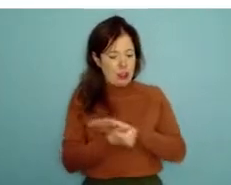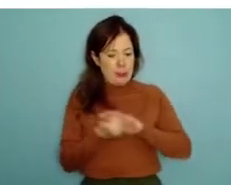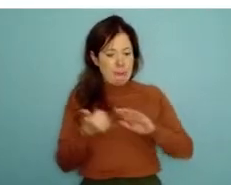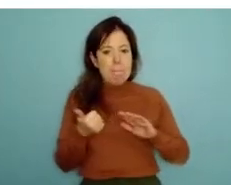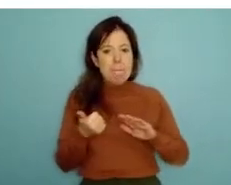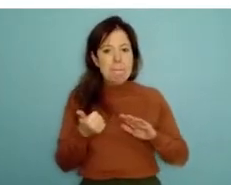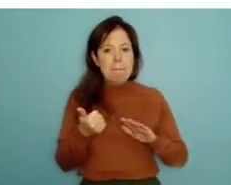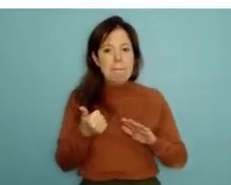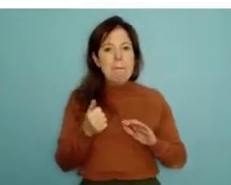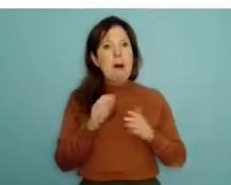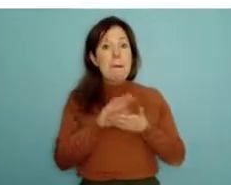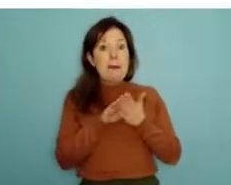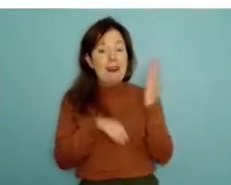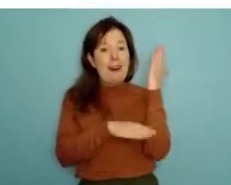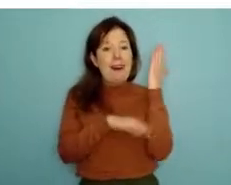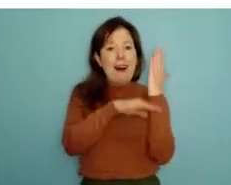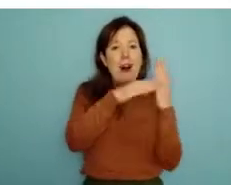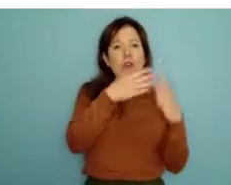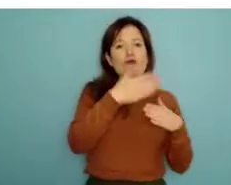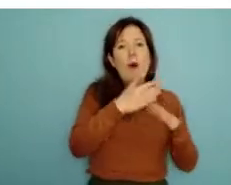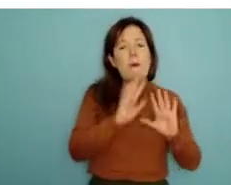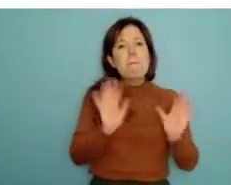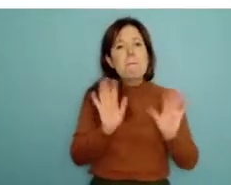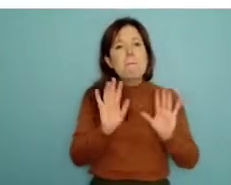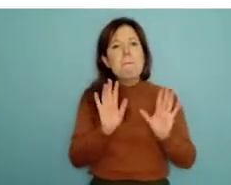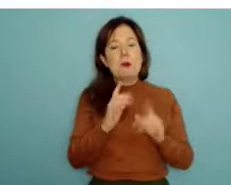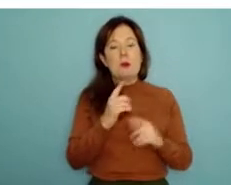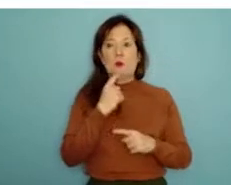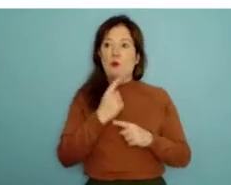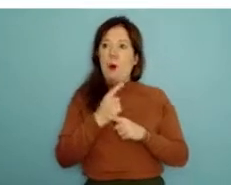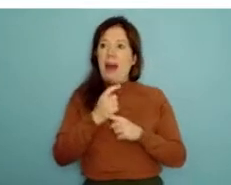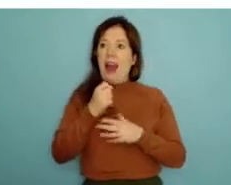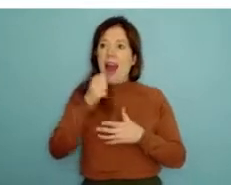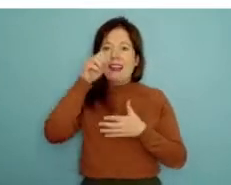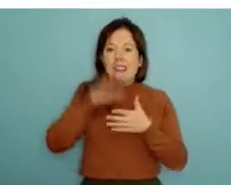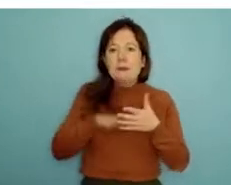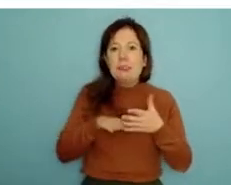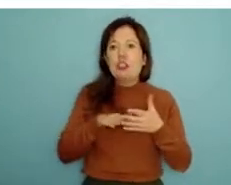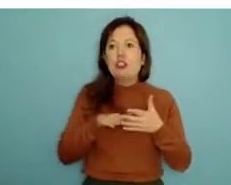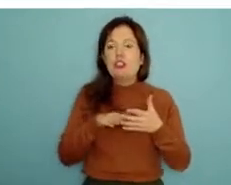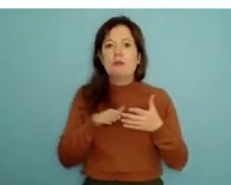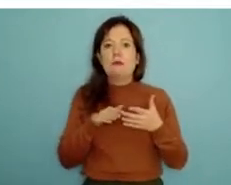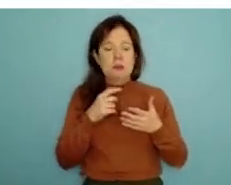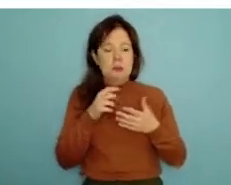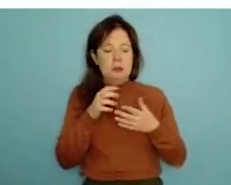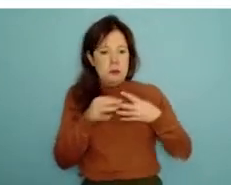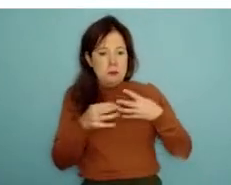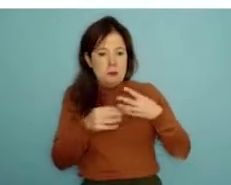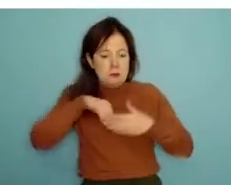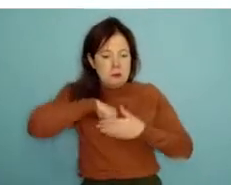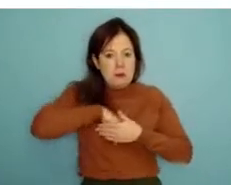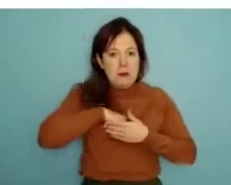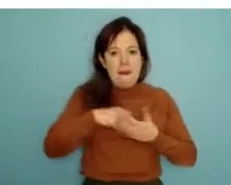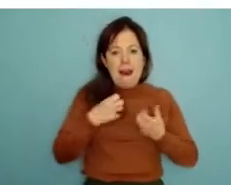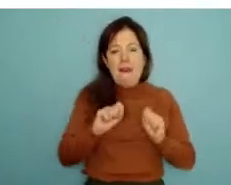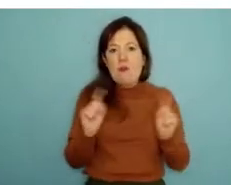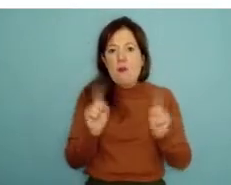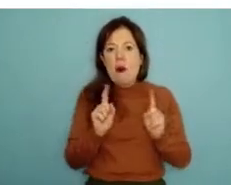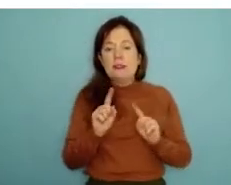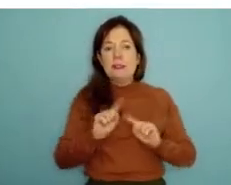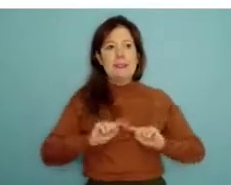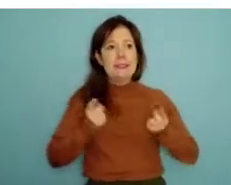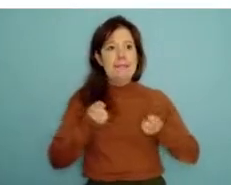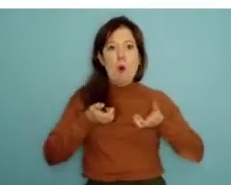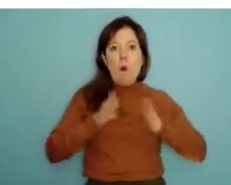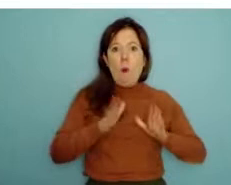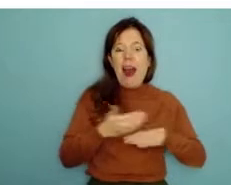roles, but from the perspectives of experience, of attributes, of styles, if you like,